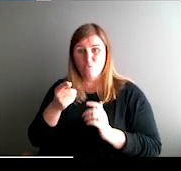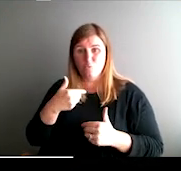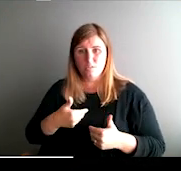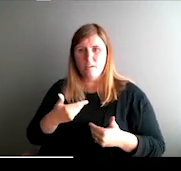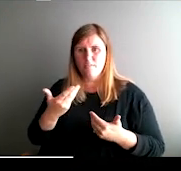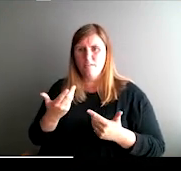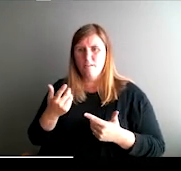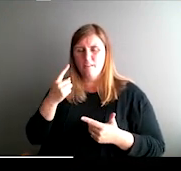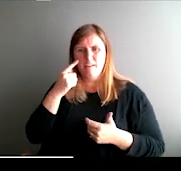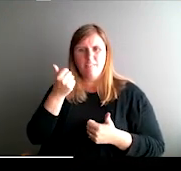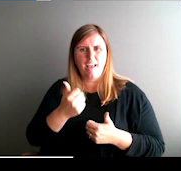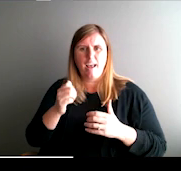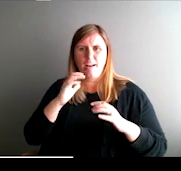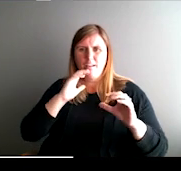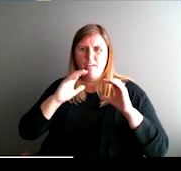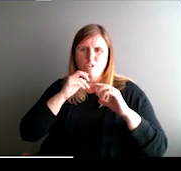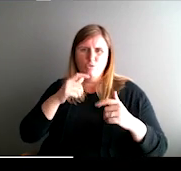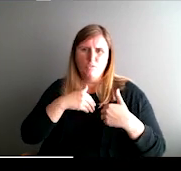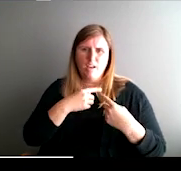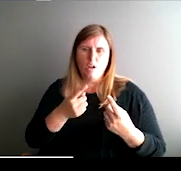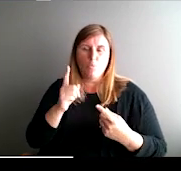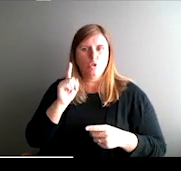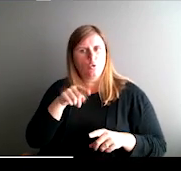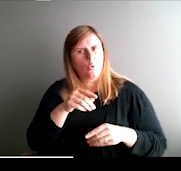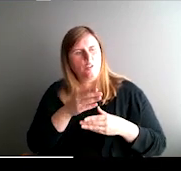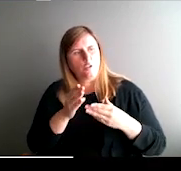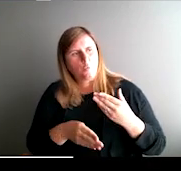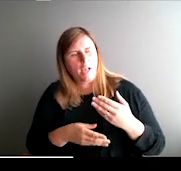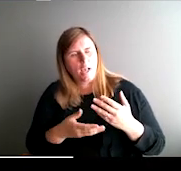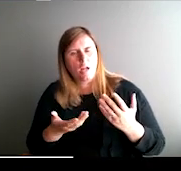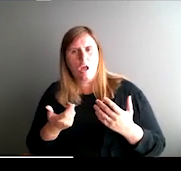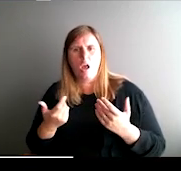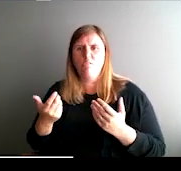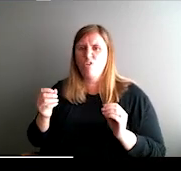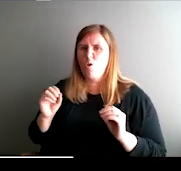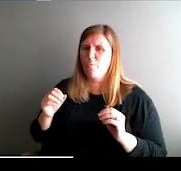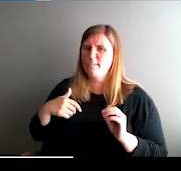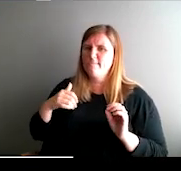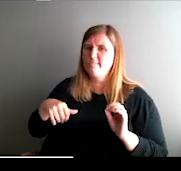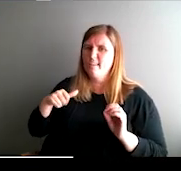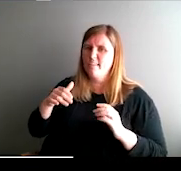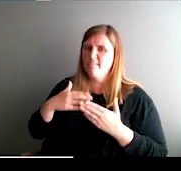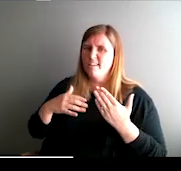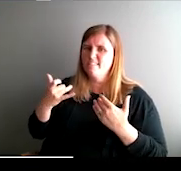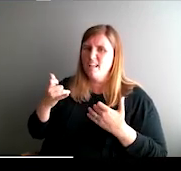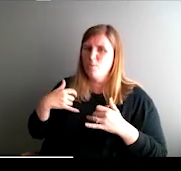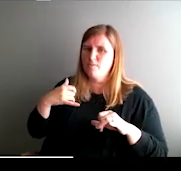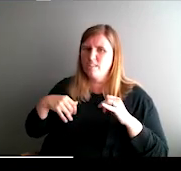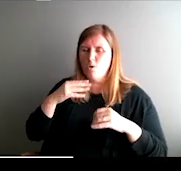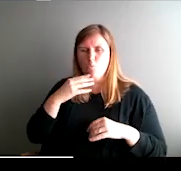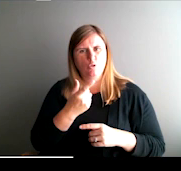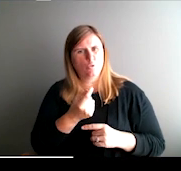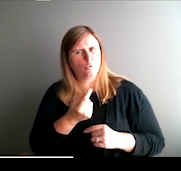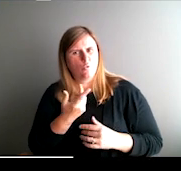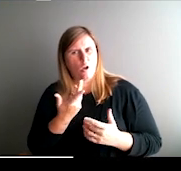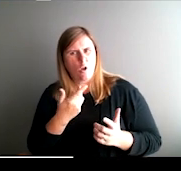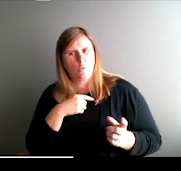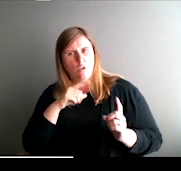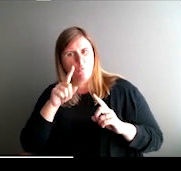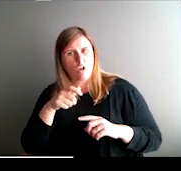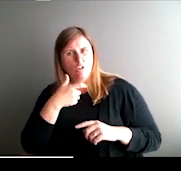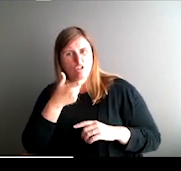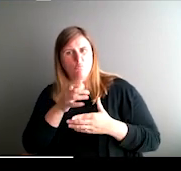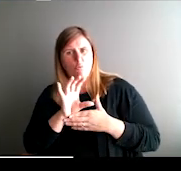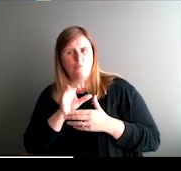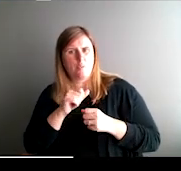like, think of any conversation you've had. Where'd you go this weekend? Nowhere, we're still in phase yellow, we got to stand. Oh, what'd you do? Well, we did watch a movie